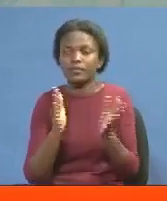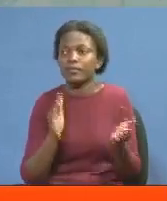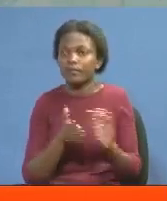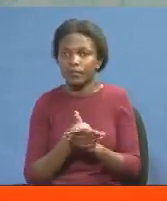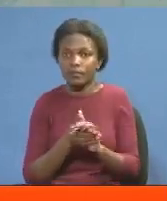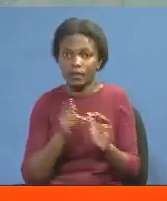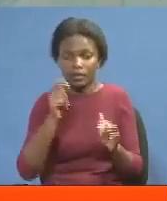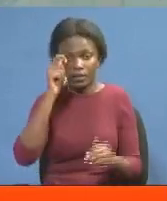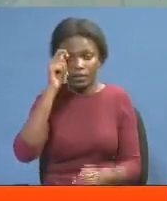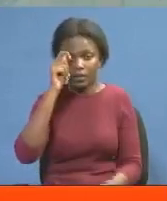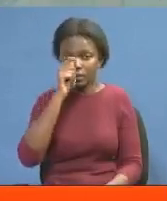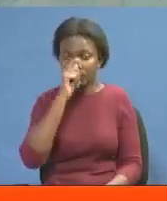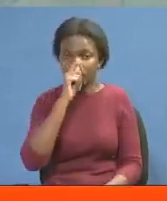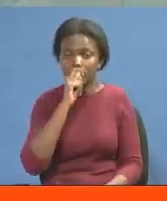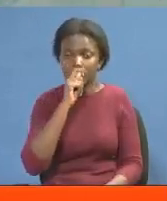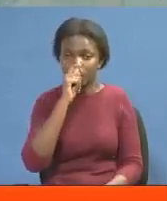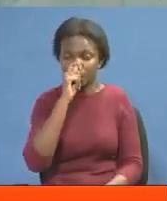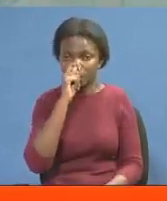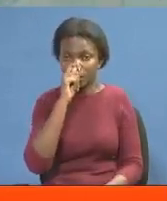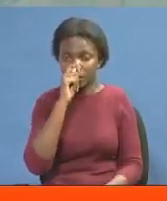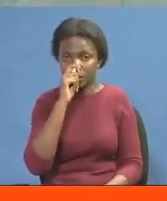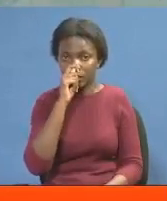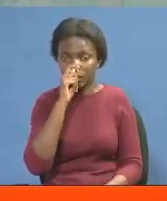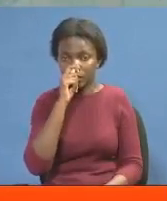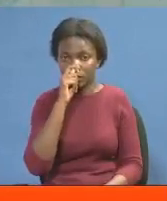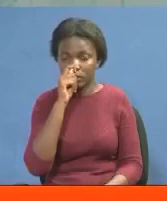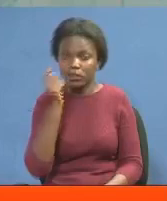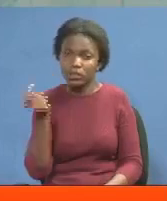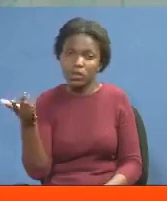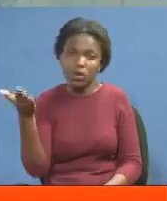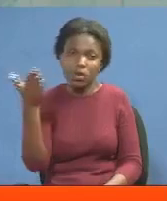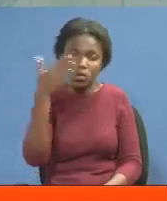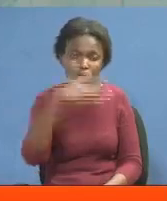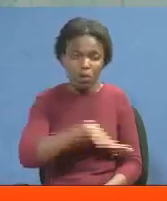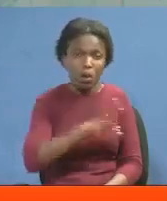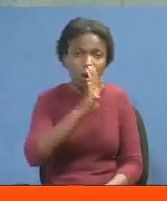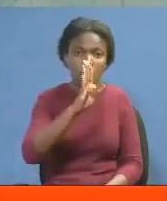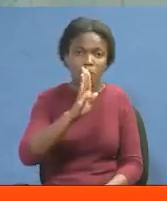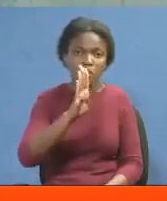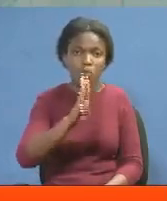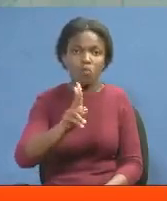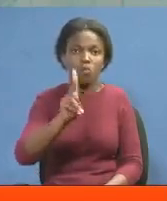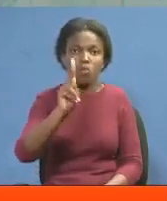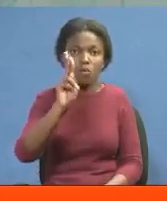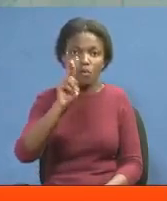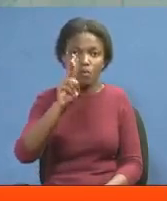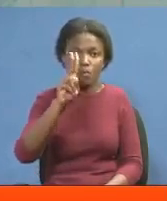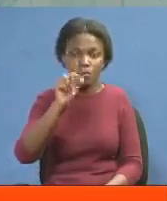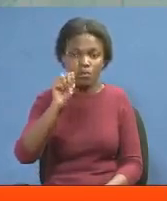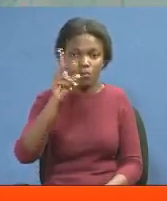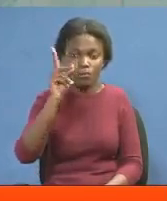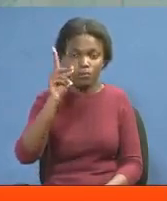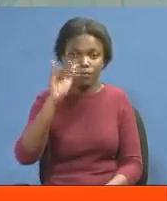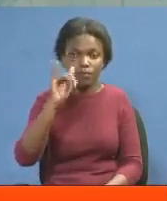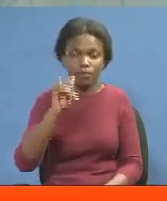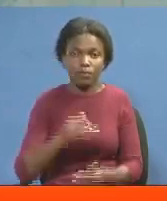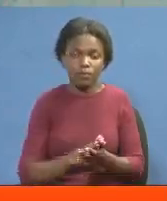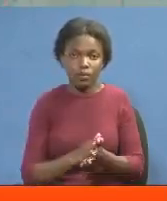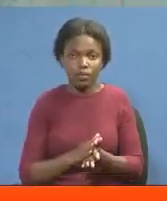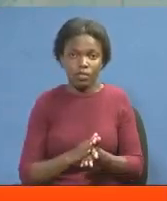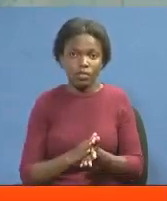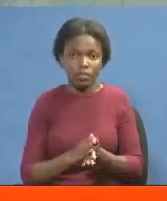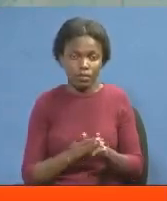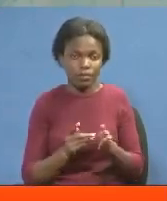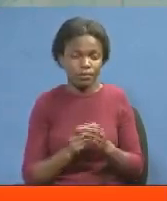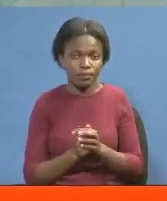Tanzania did it the other day. Mm-hmm. They took all the Burundi refugees that had crossed into Tanzania, gave them citizenship.